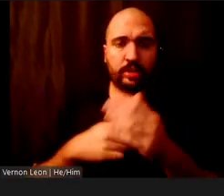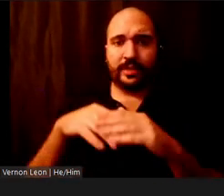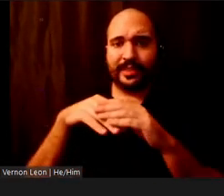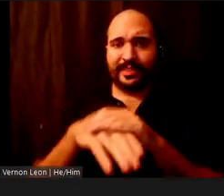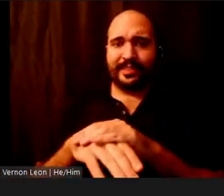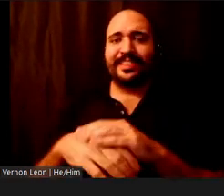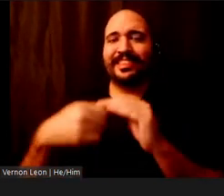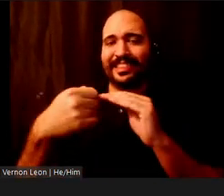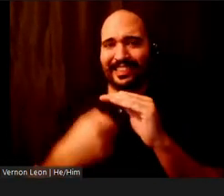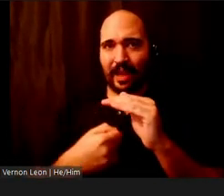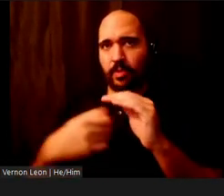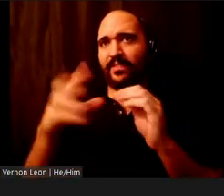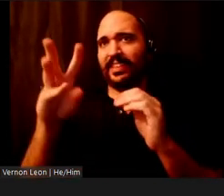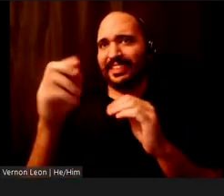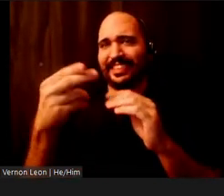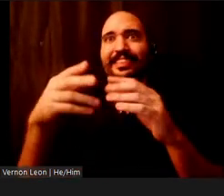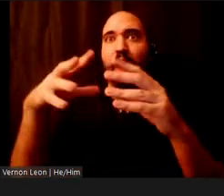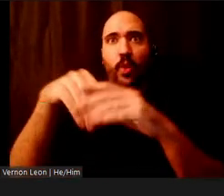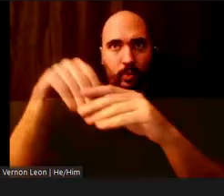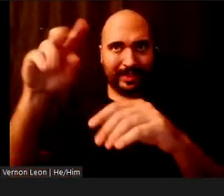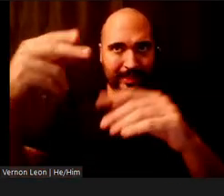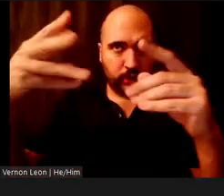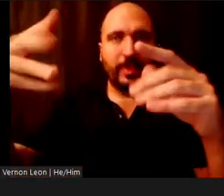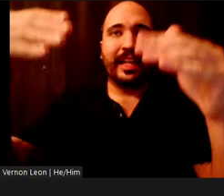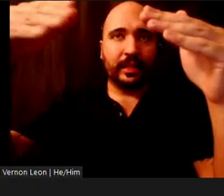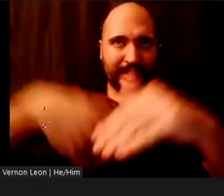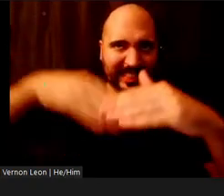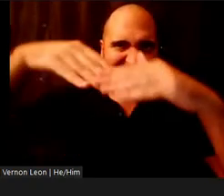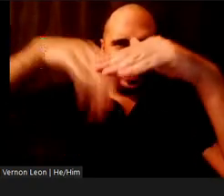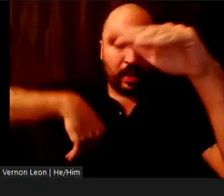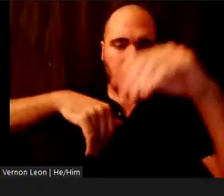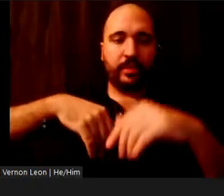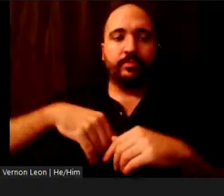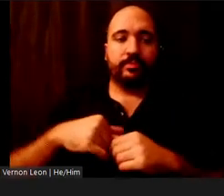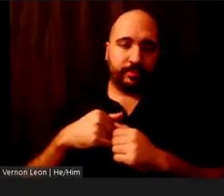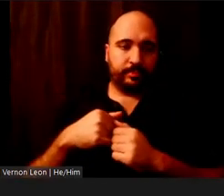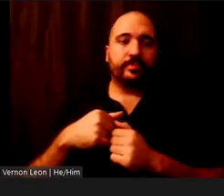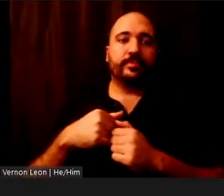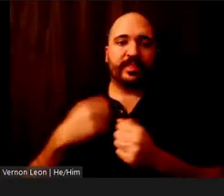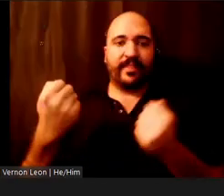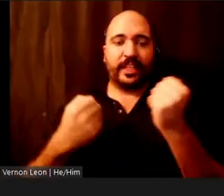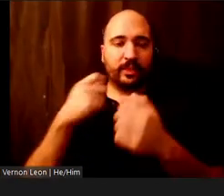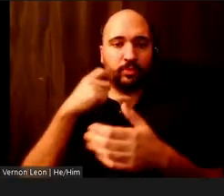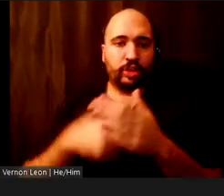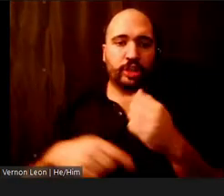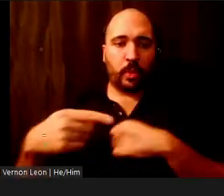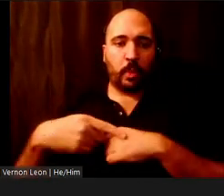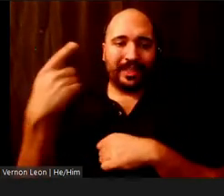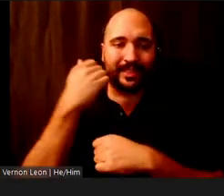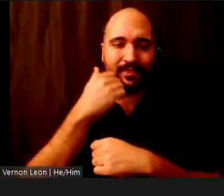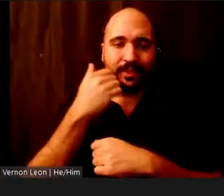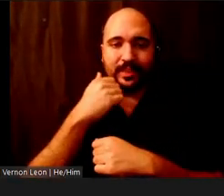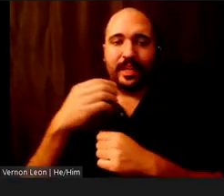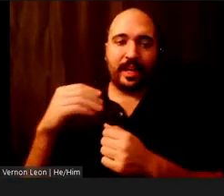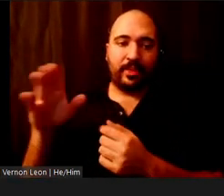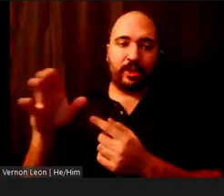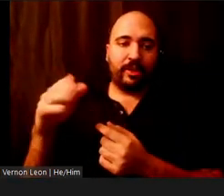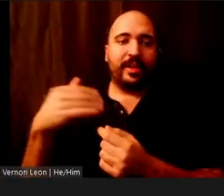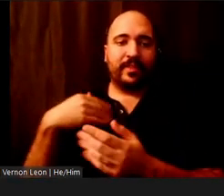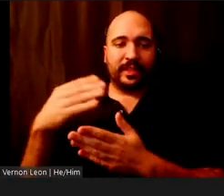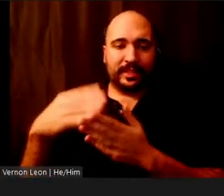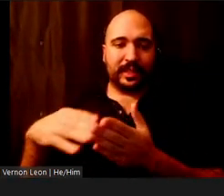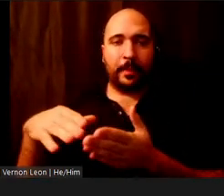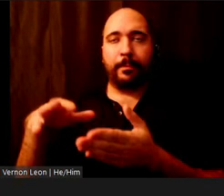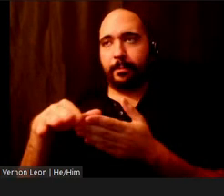south of and inclusive of 60th Street. Passenger vehicles would be charged once per day. And there are exemptions required by the MTA